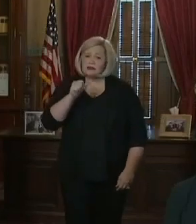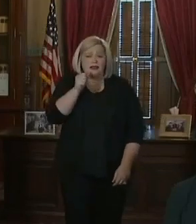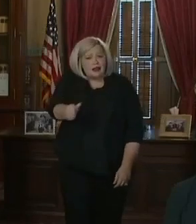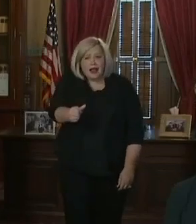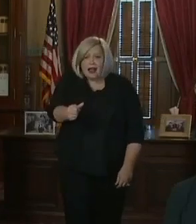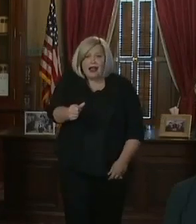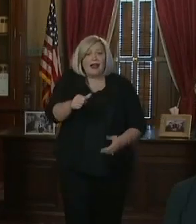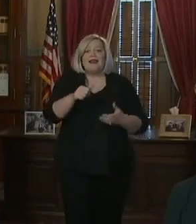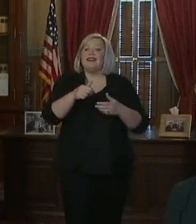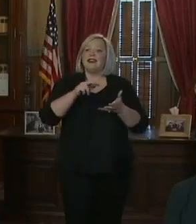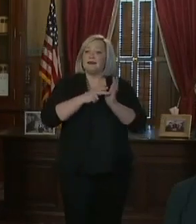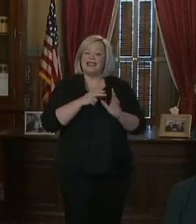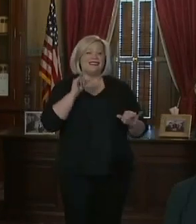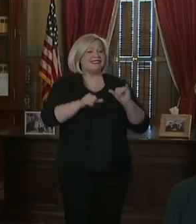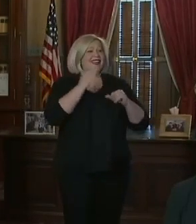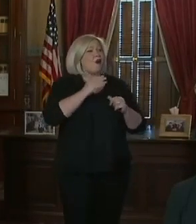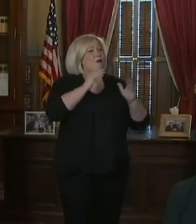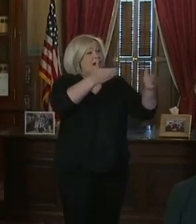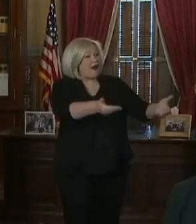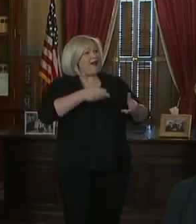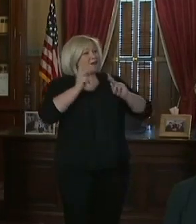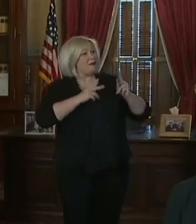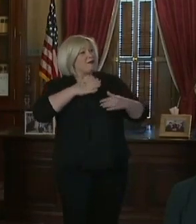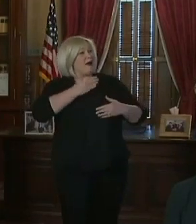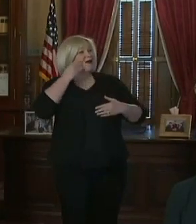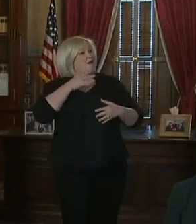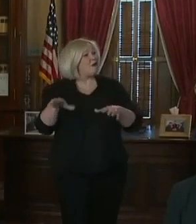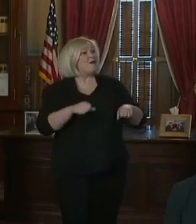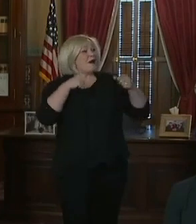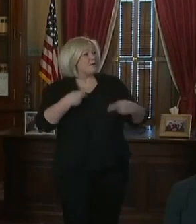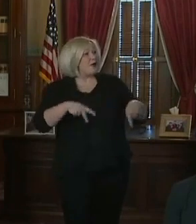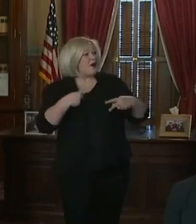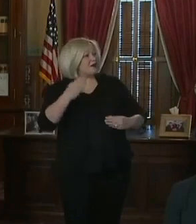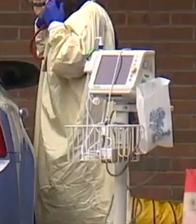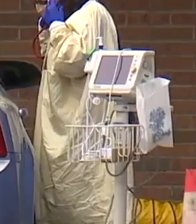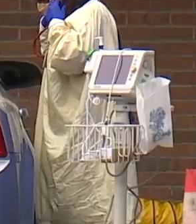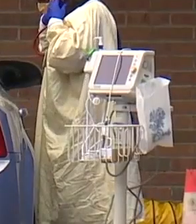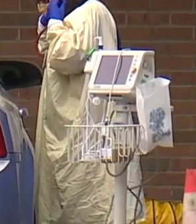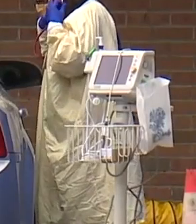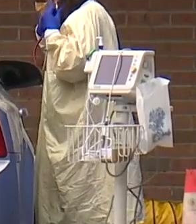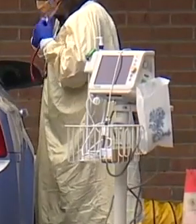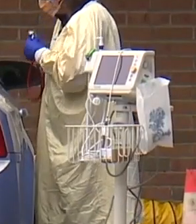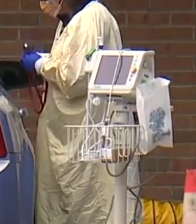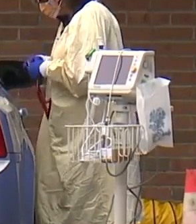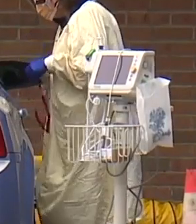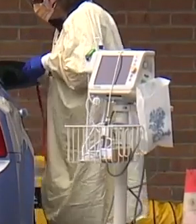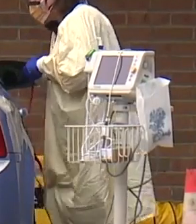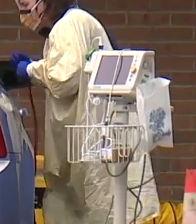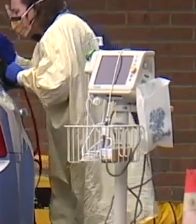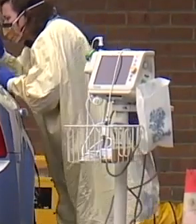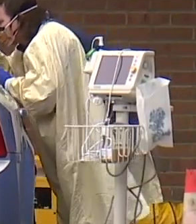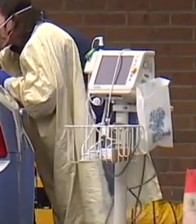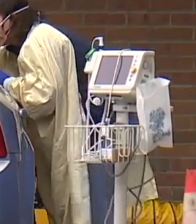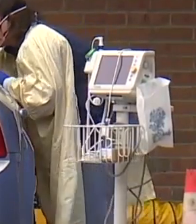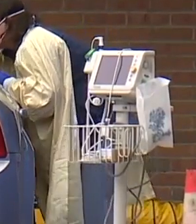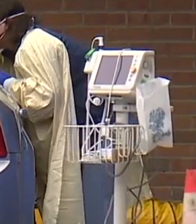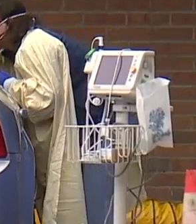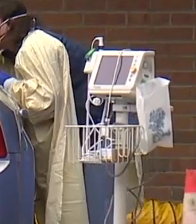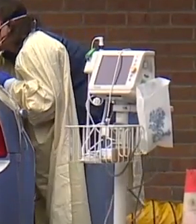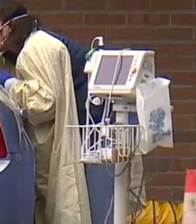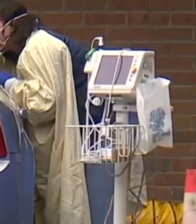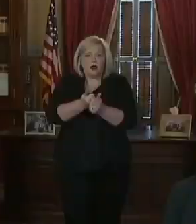inviting 10 of your closest friends over for dinner or hosting a party at your house. If we don't all do our part, more people are going